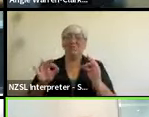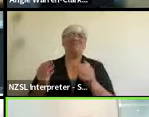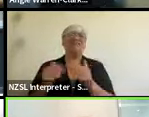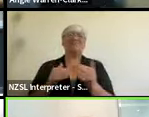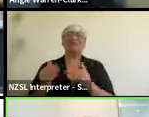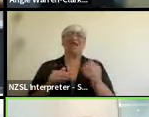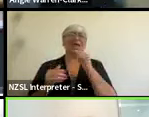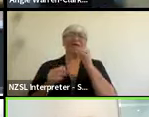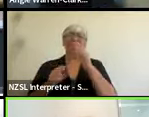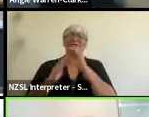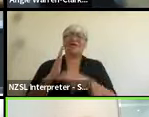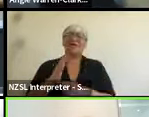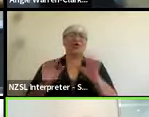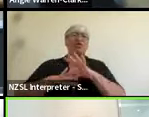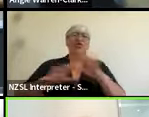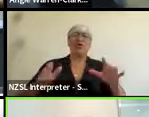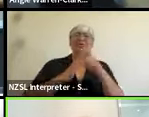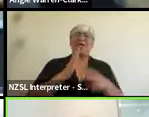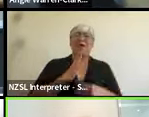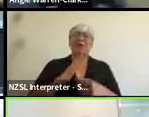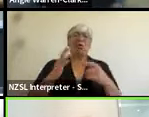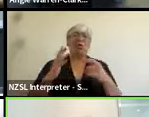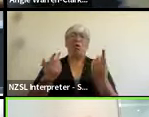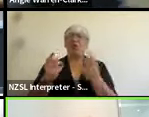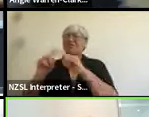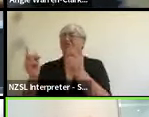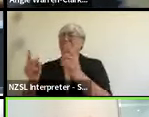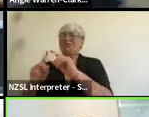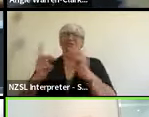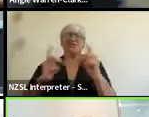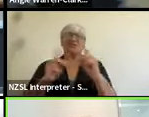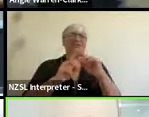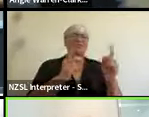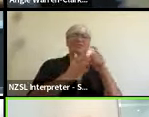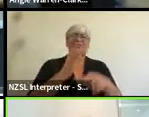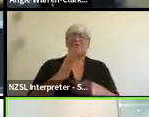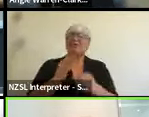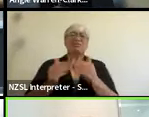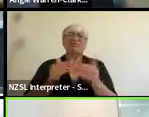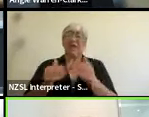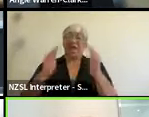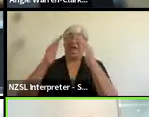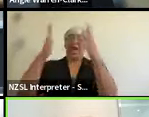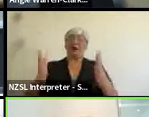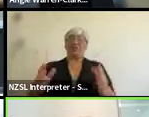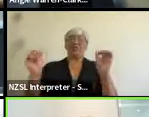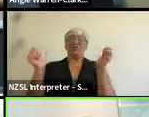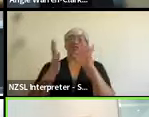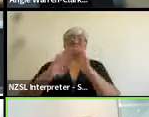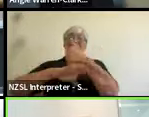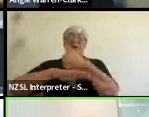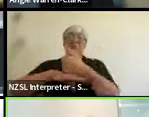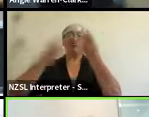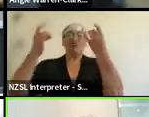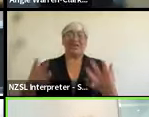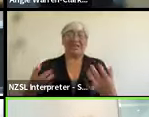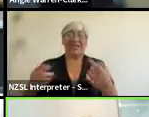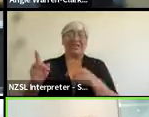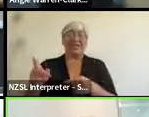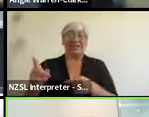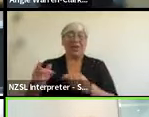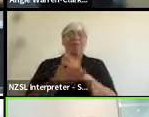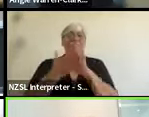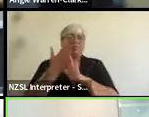or not, or which disability they have. The place will be equipped for a multitude of possibilities that can come up in the